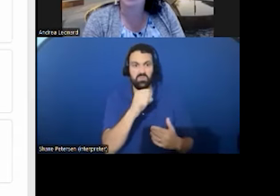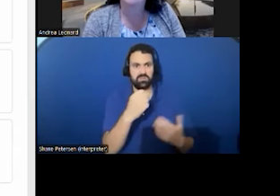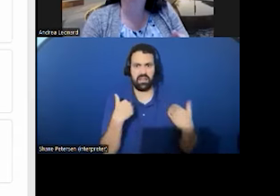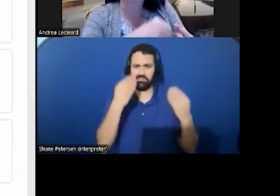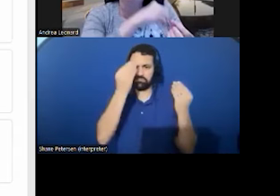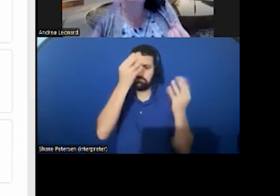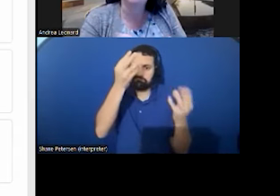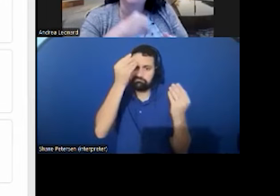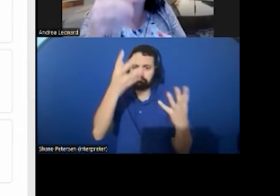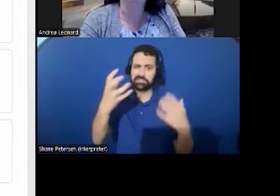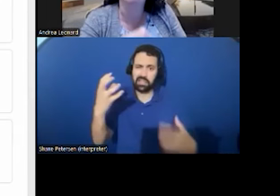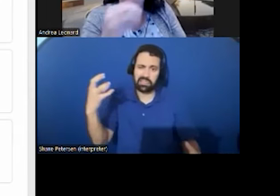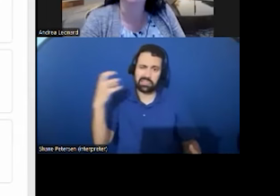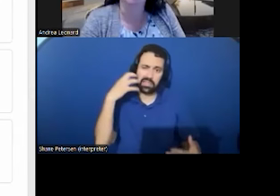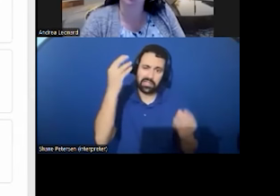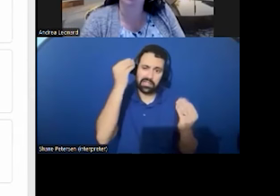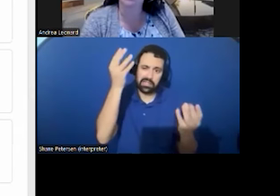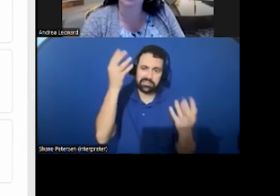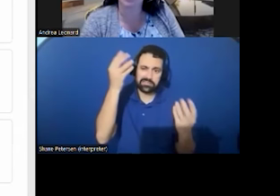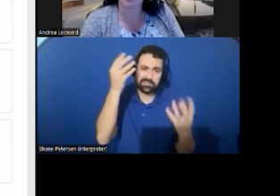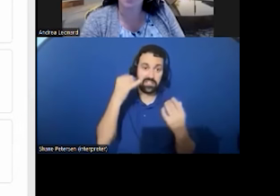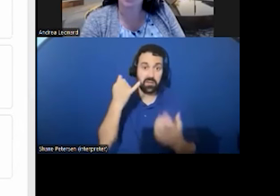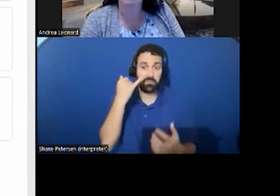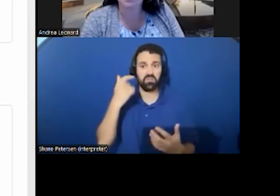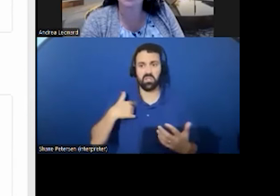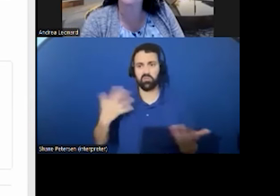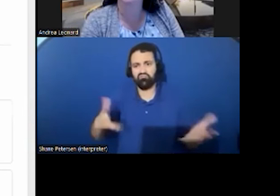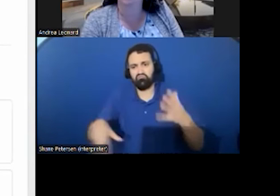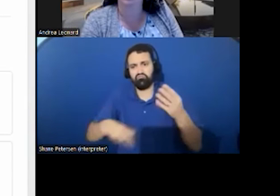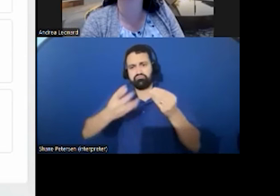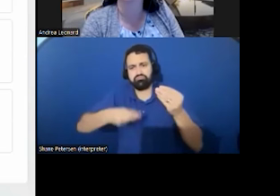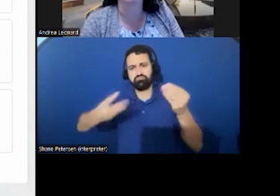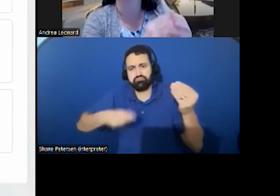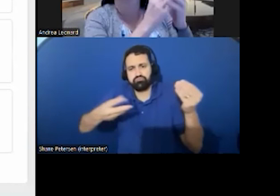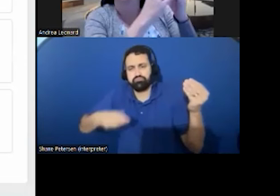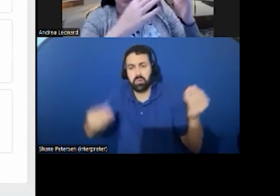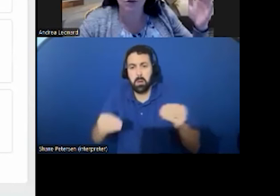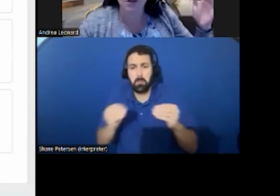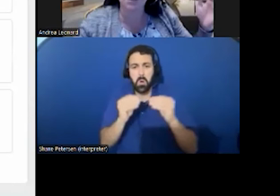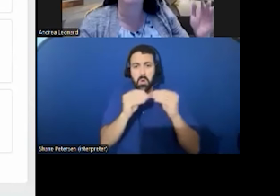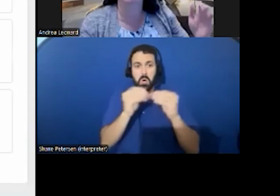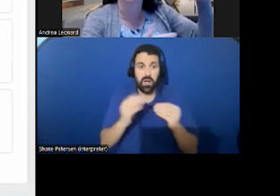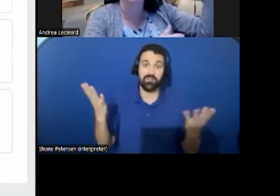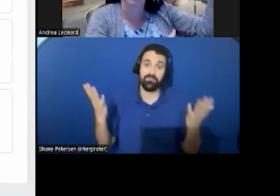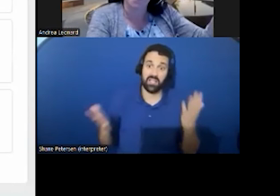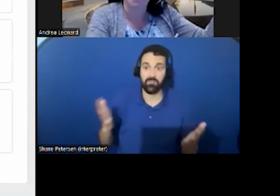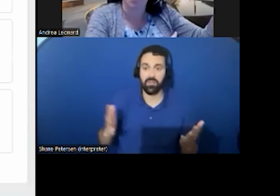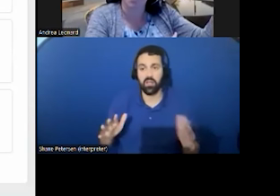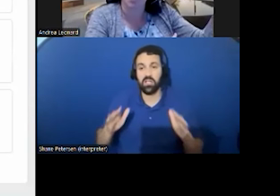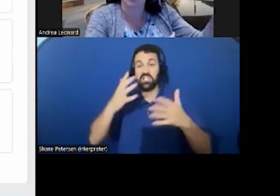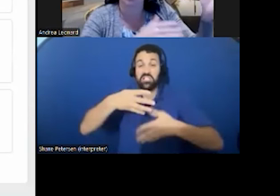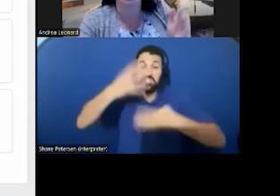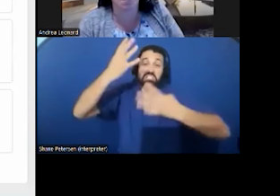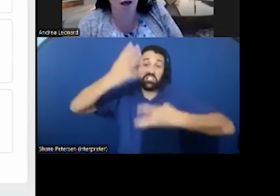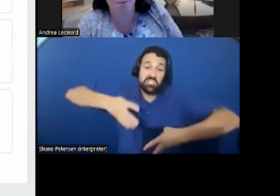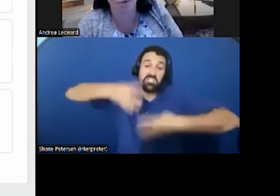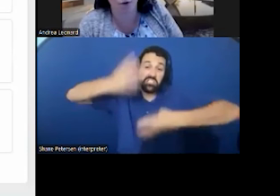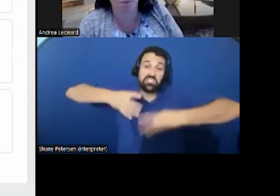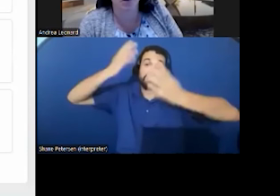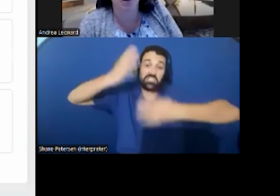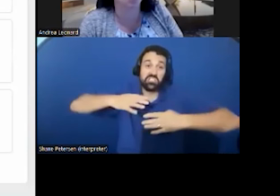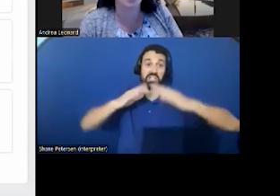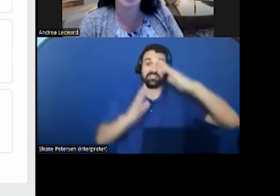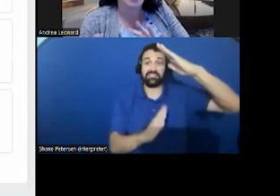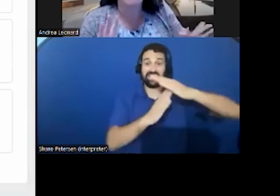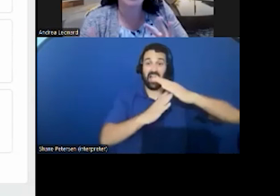material. And if I keep adding more instructional material, it might take several scrolls for a student to get from the top of one module to the bottom of